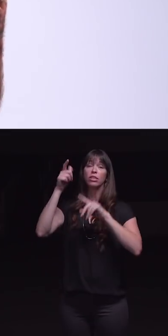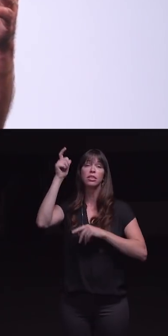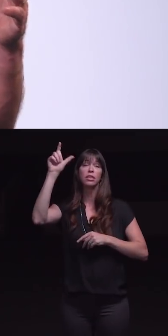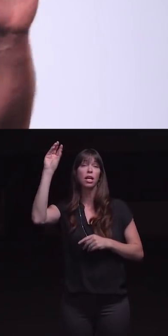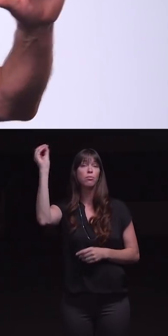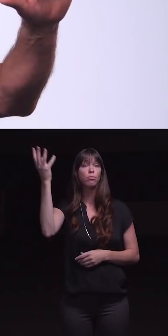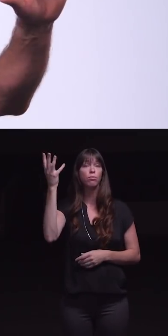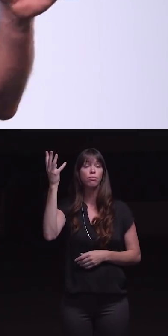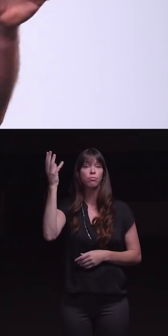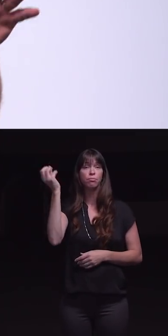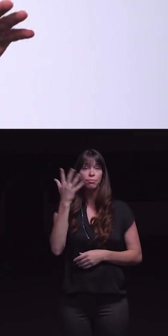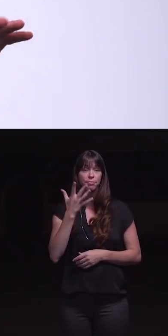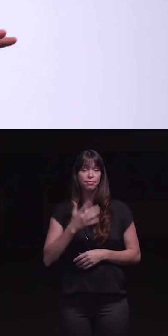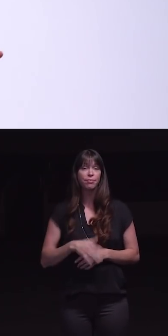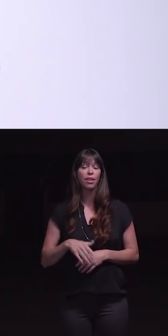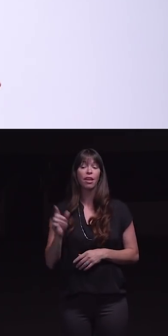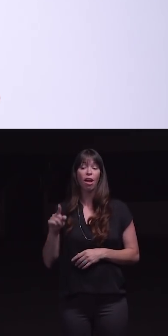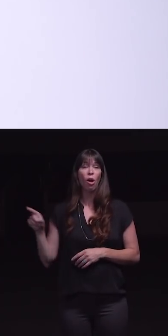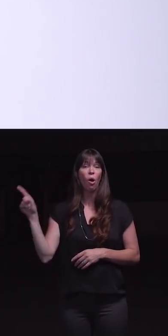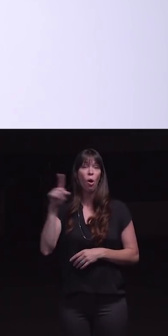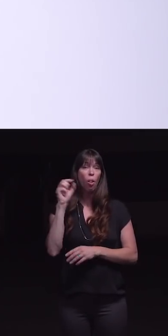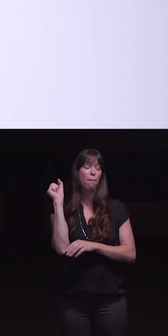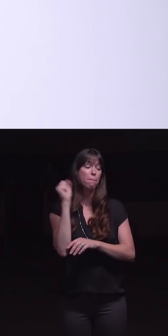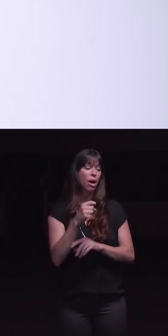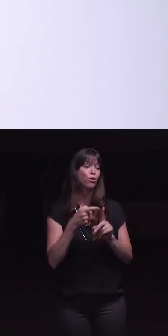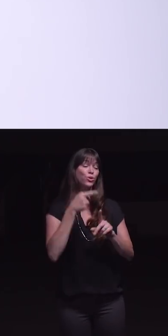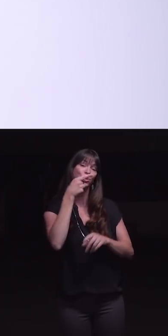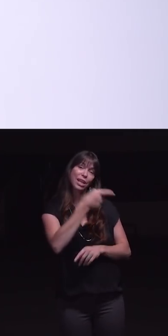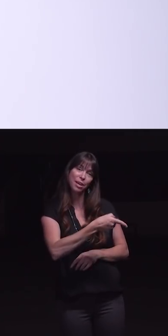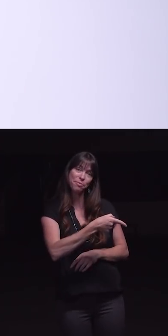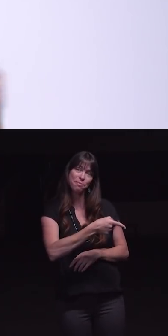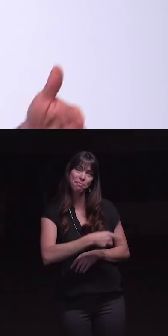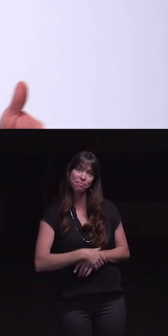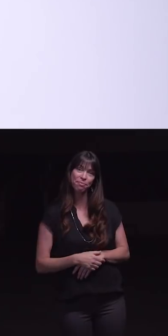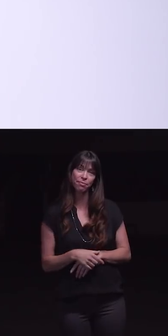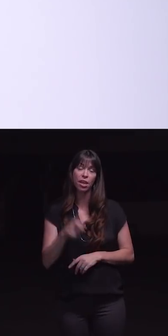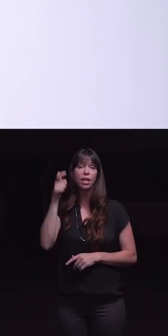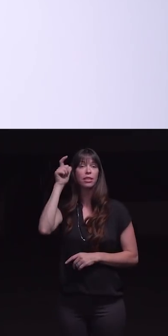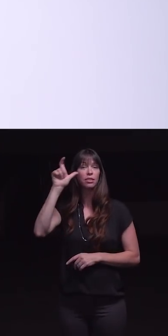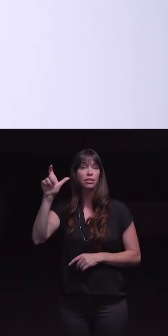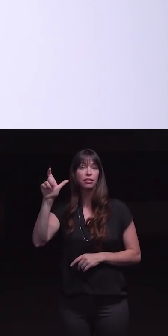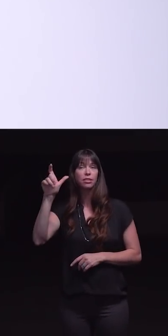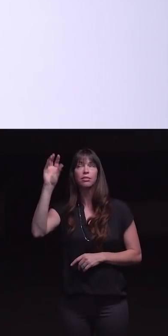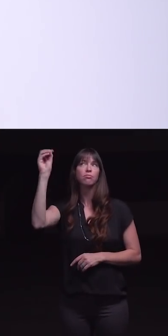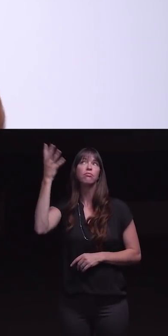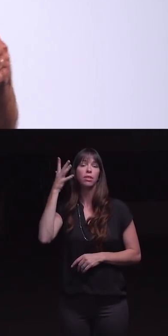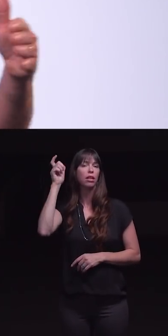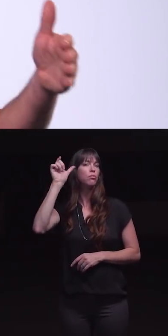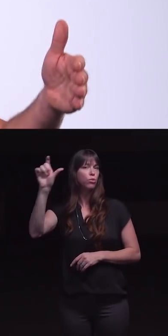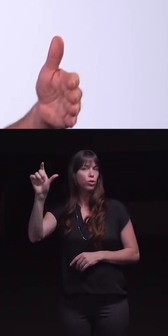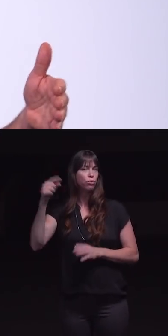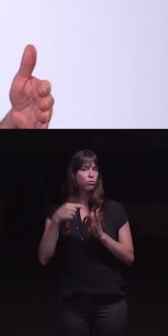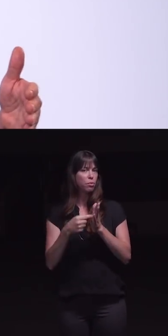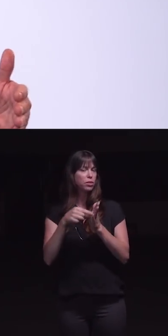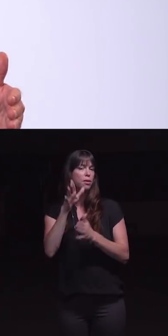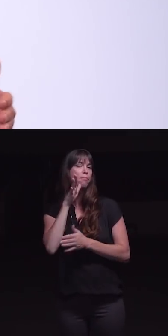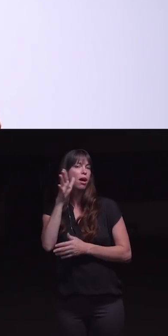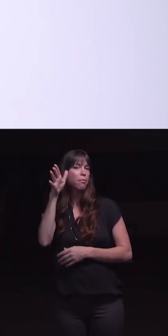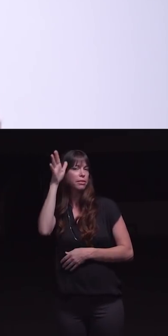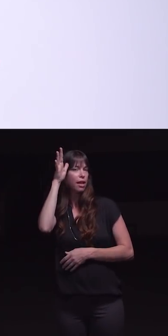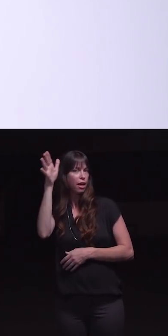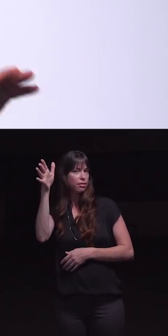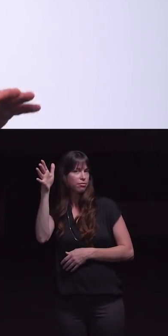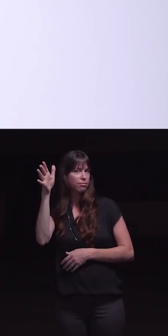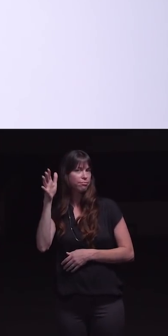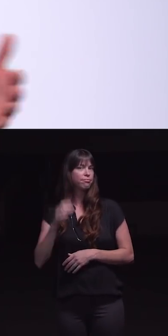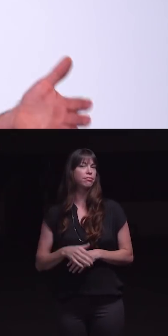moon. And they all bow down to him. Now the sun and the moon, that represents mom and dad. And